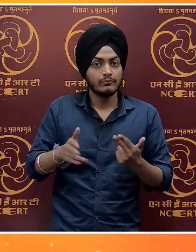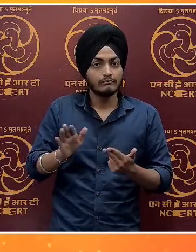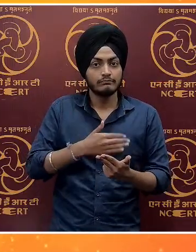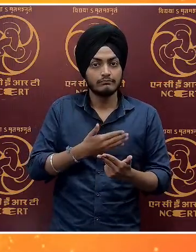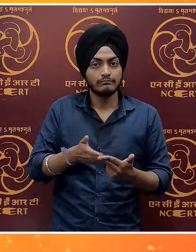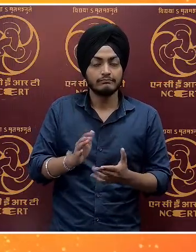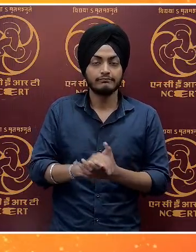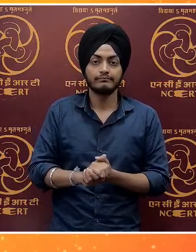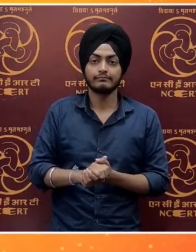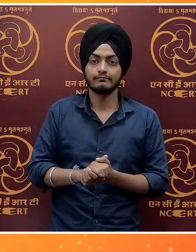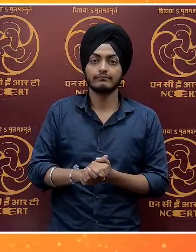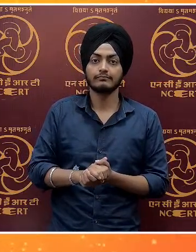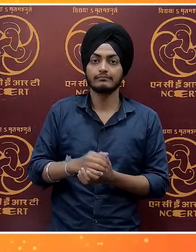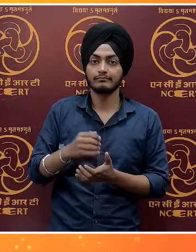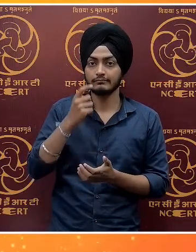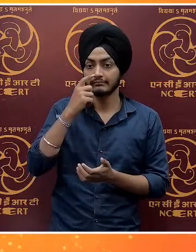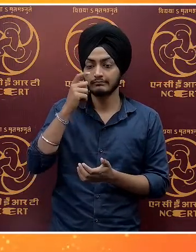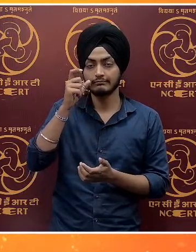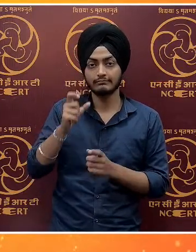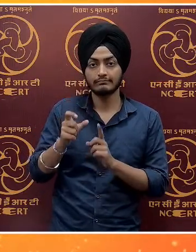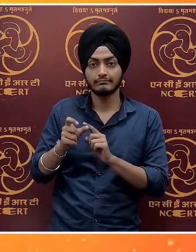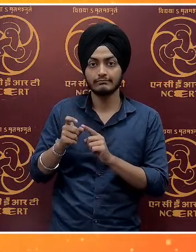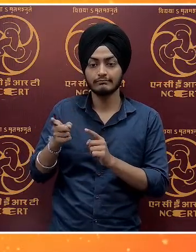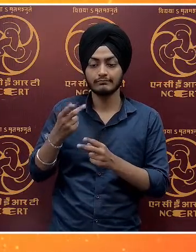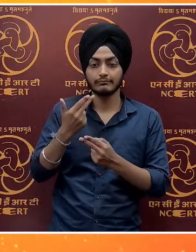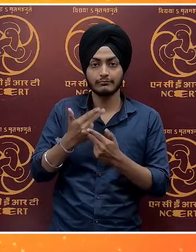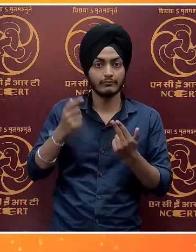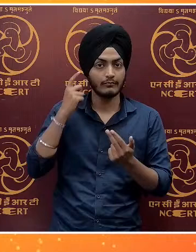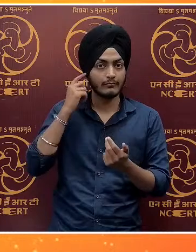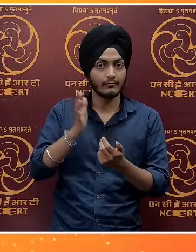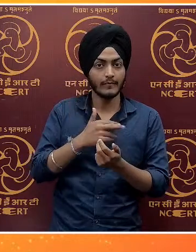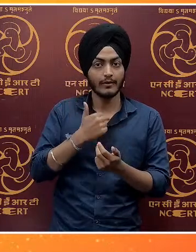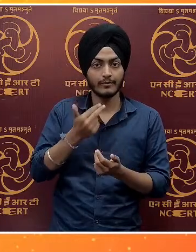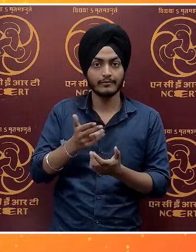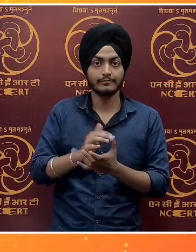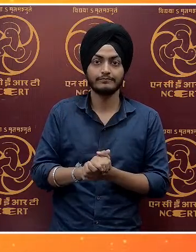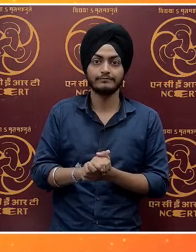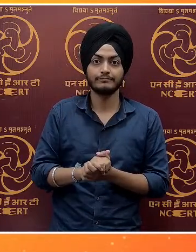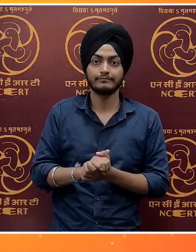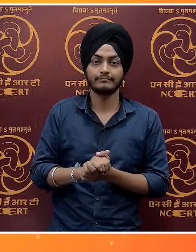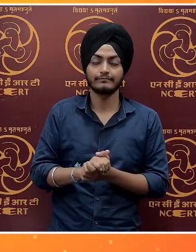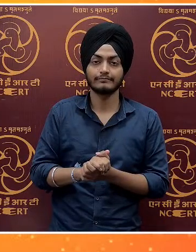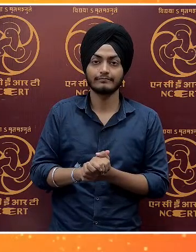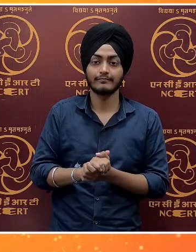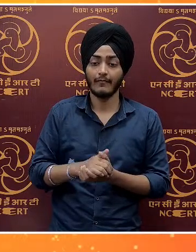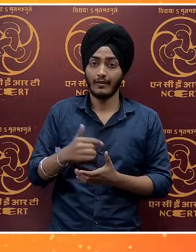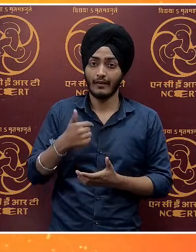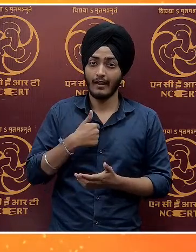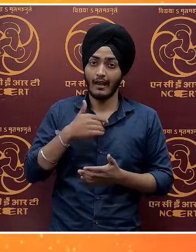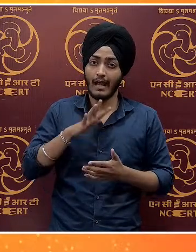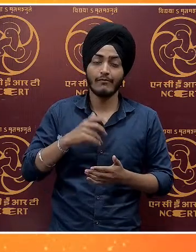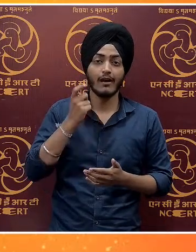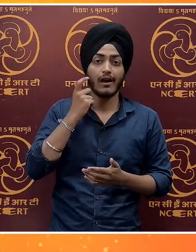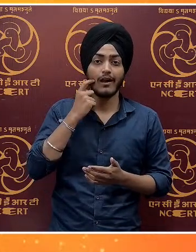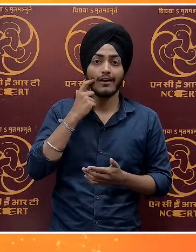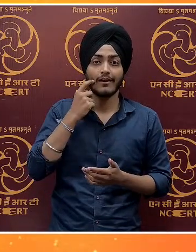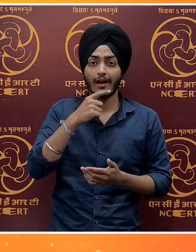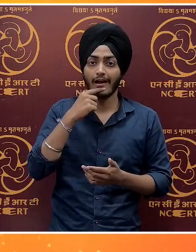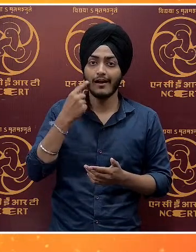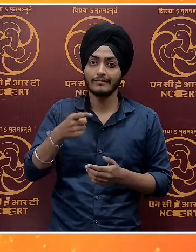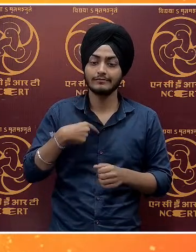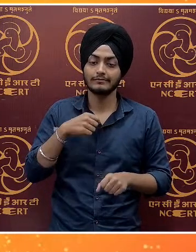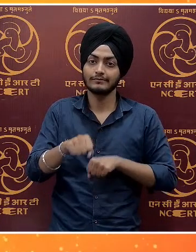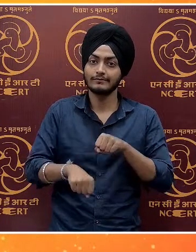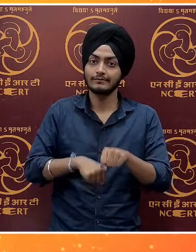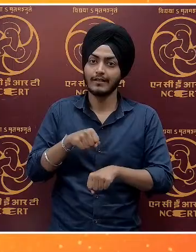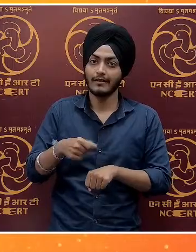will read the poem and we will decode it. Okay. I have a red bicycle.